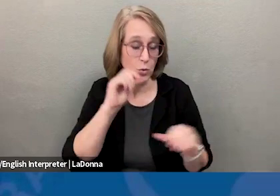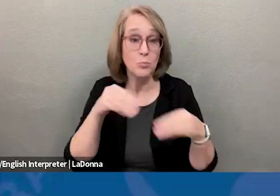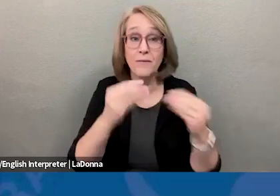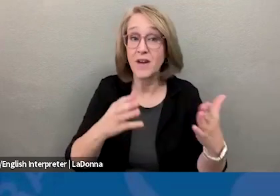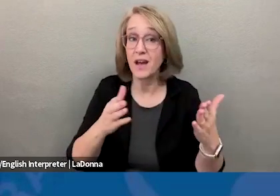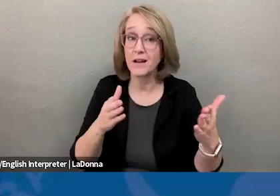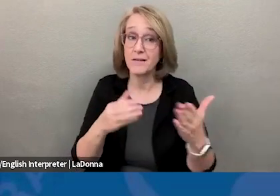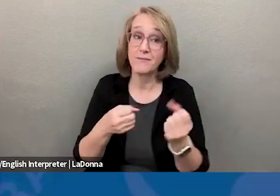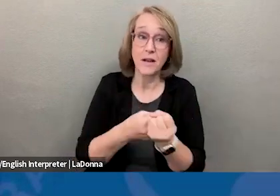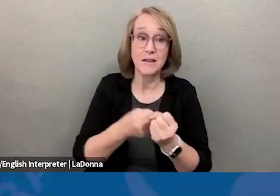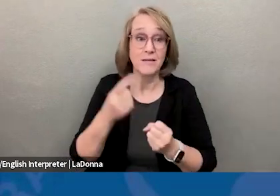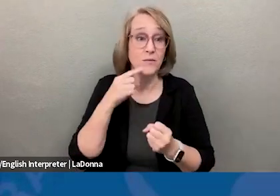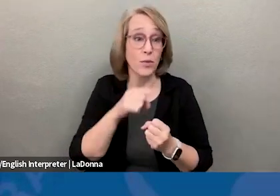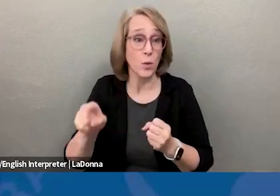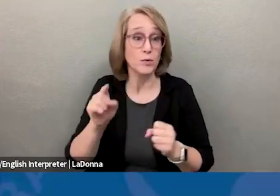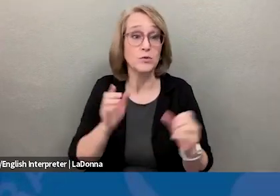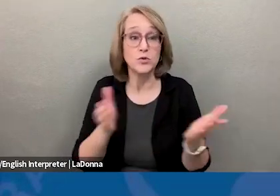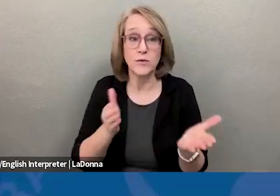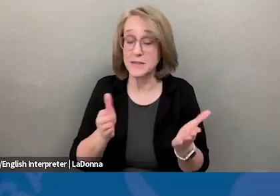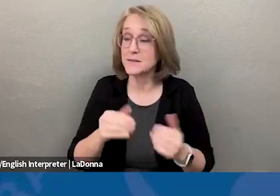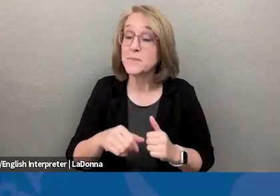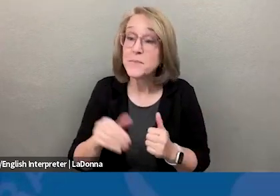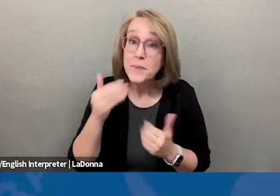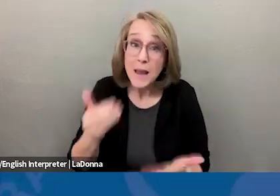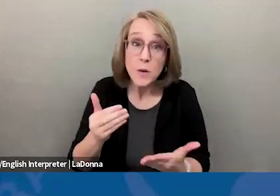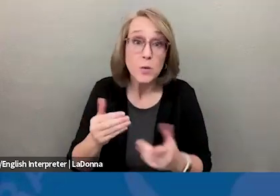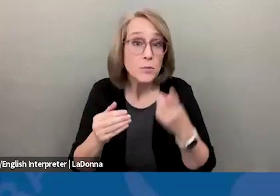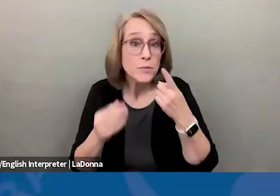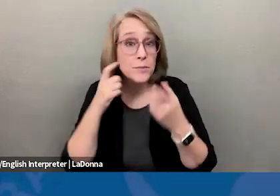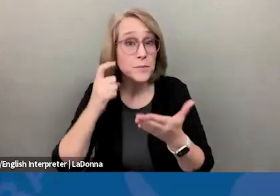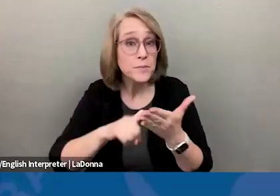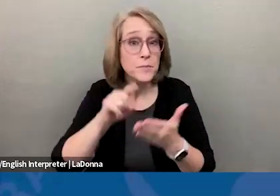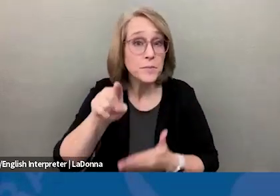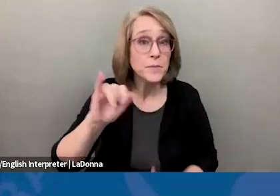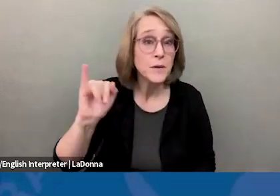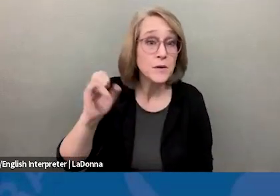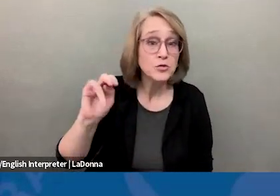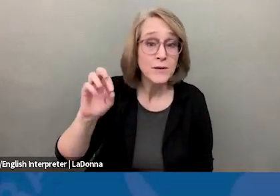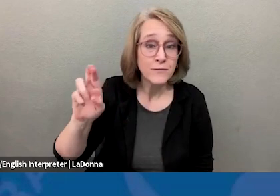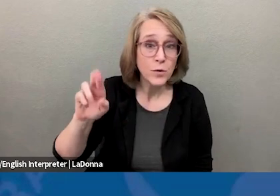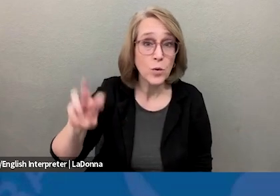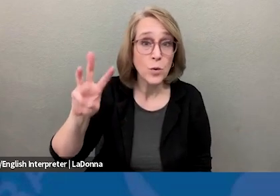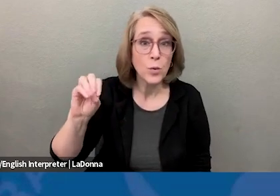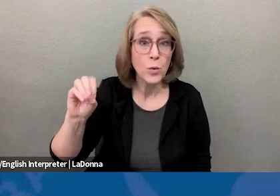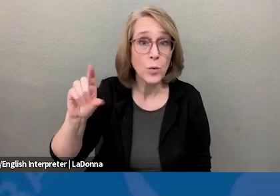for services for. So thank you for that. Jennifer Wolf? Yeah,